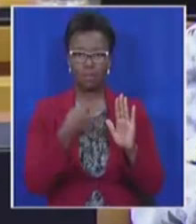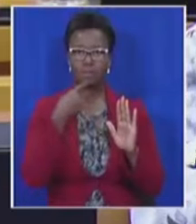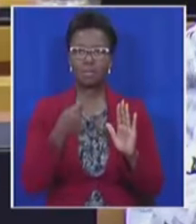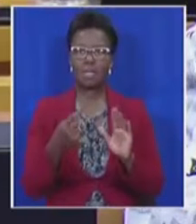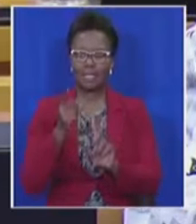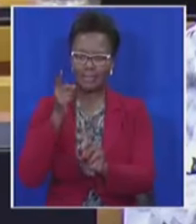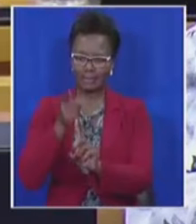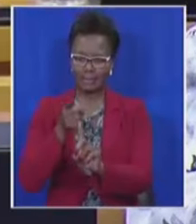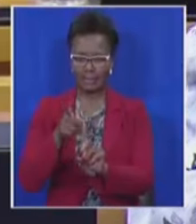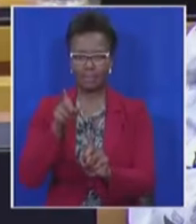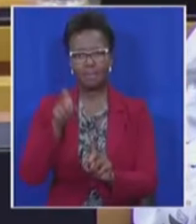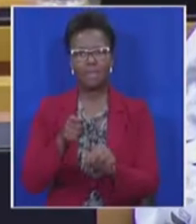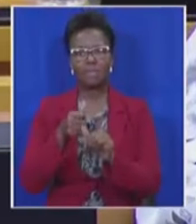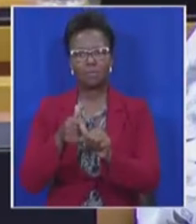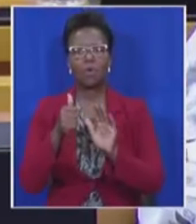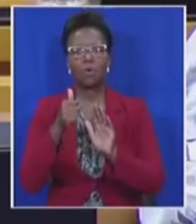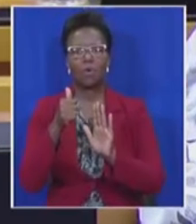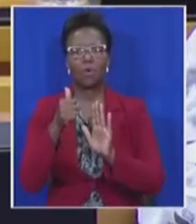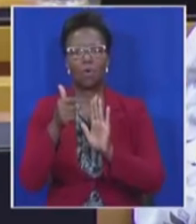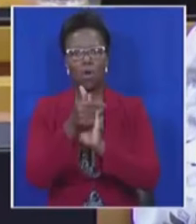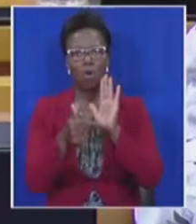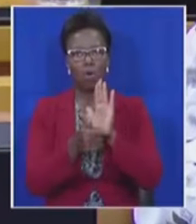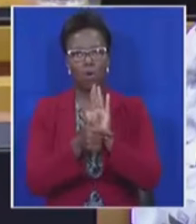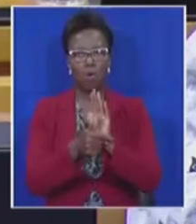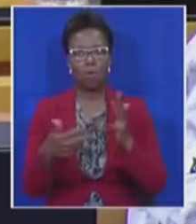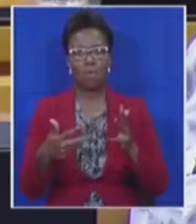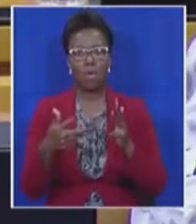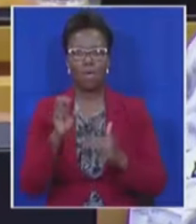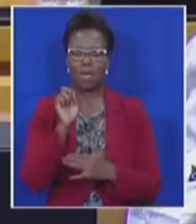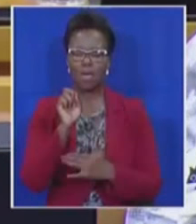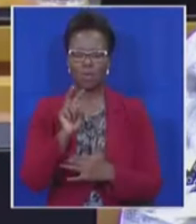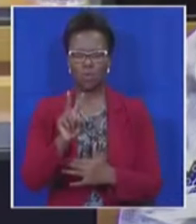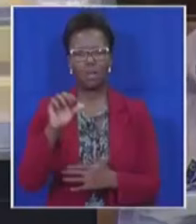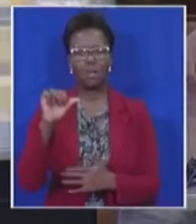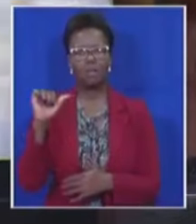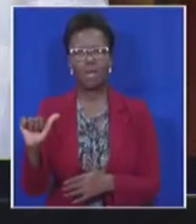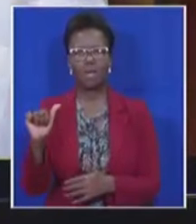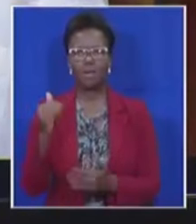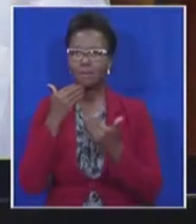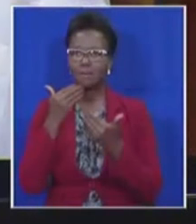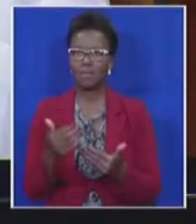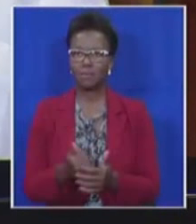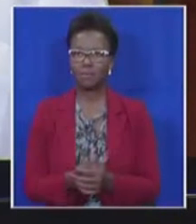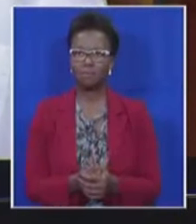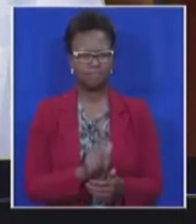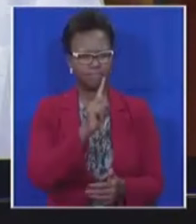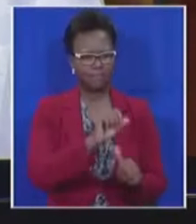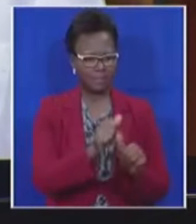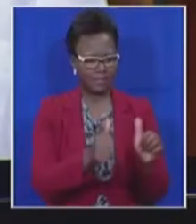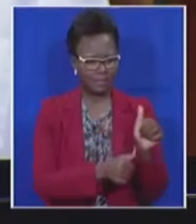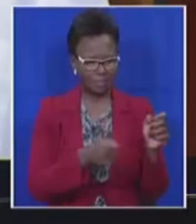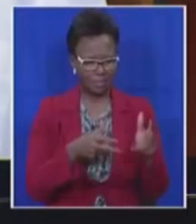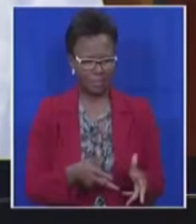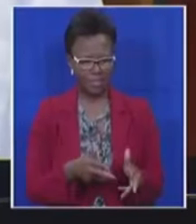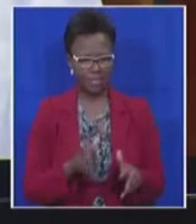discipline, specifically 12A. Thank you. Honourable Deputy Speaker. Yes. Honourable